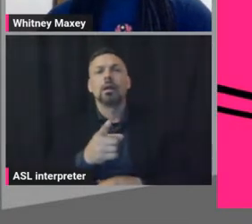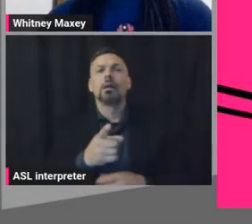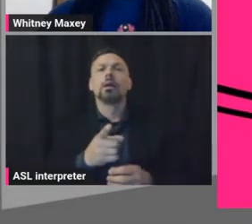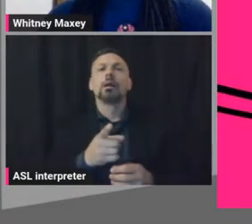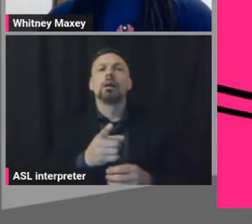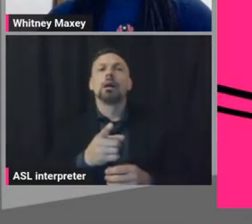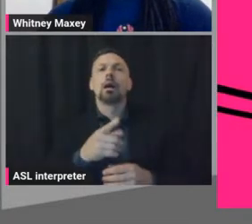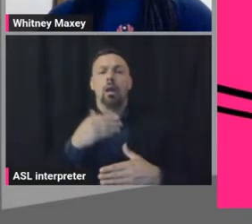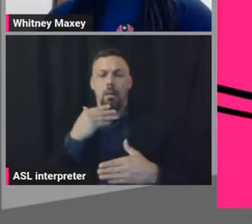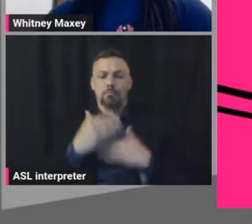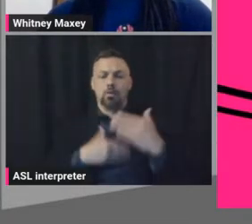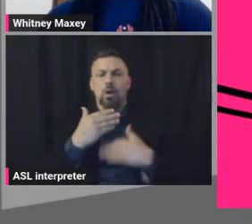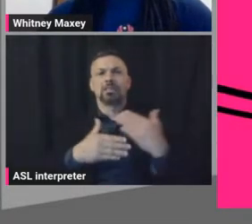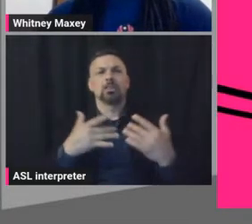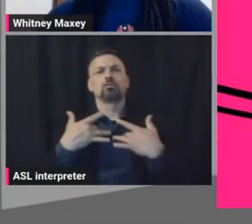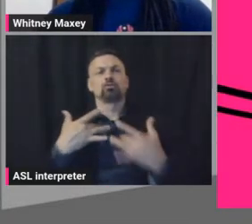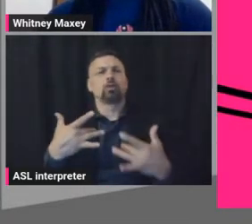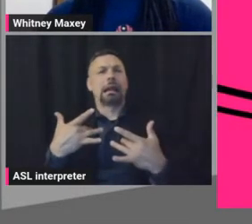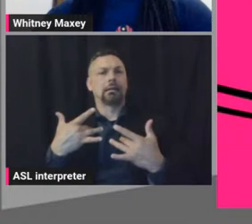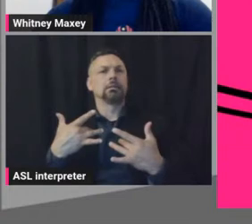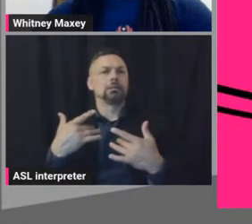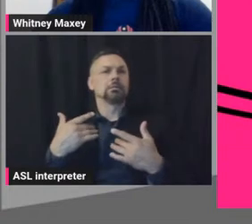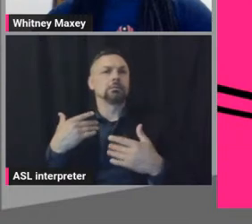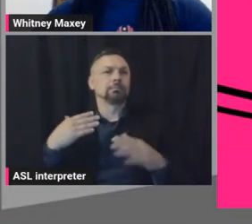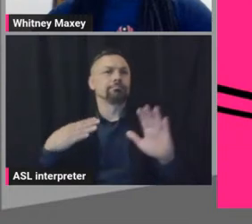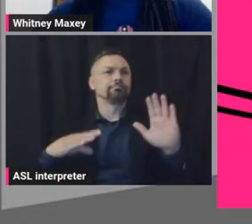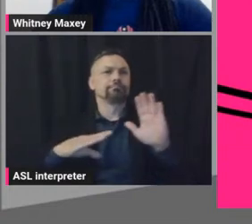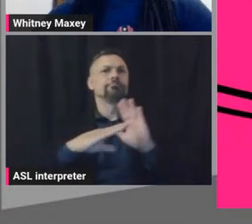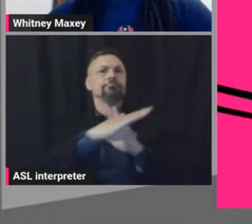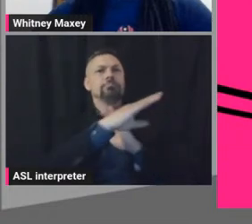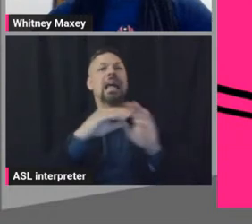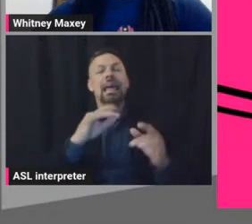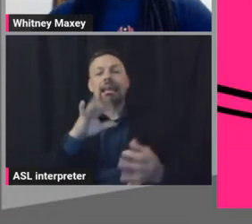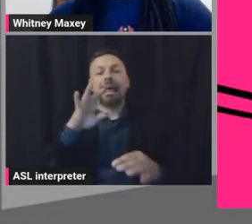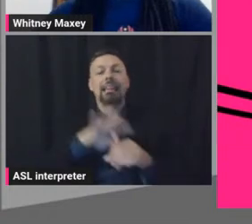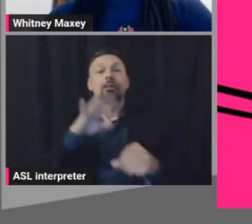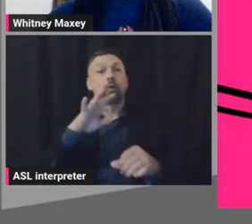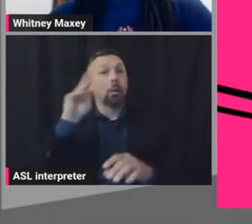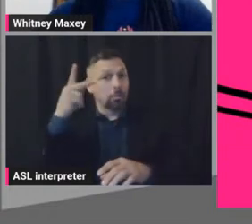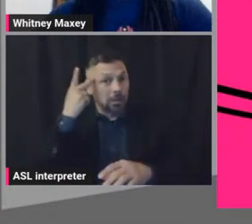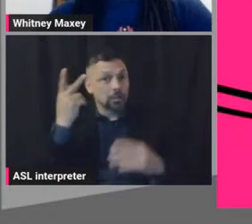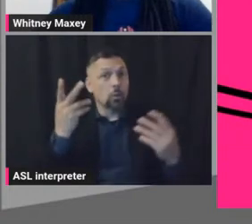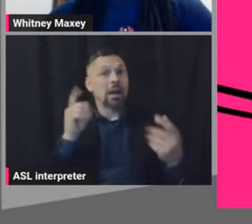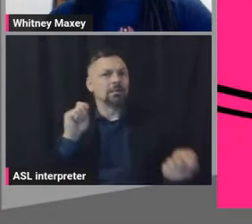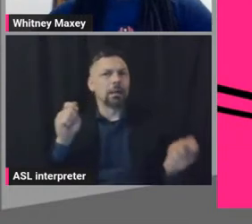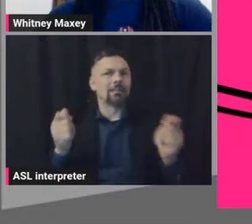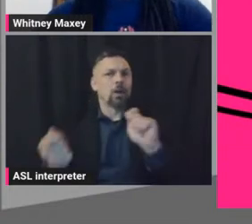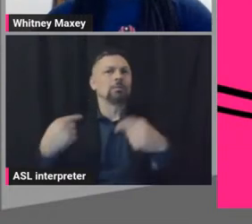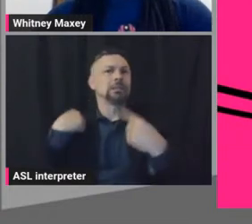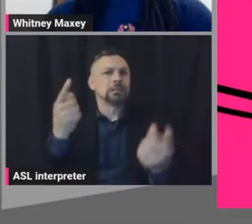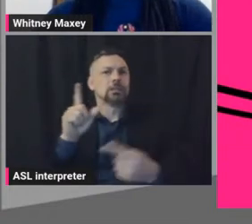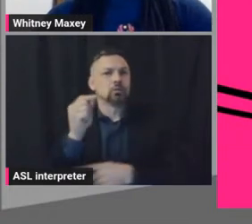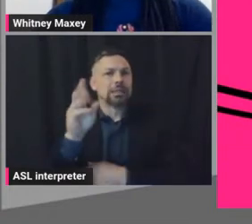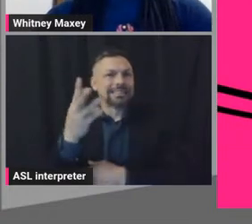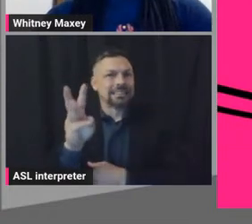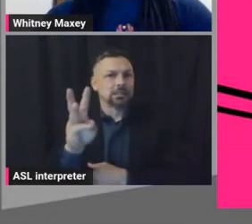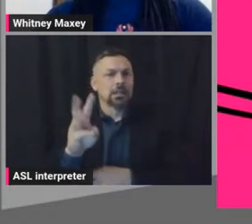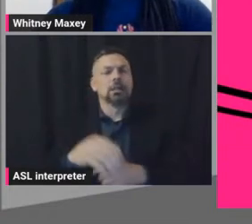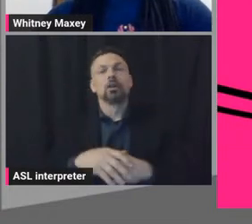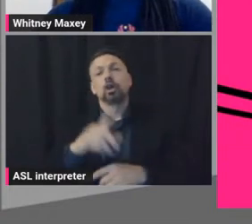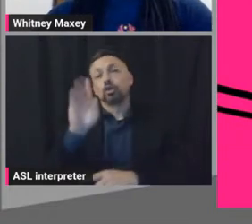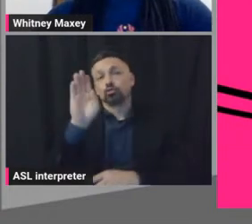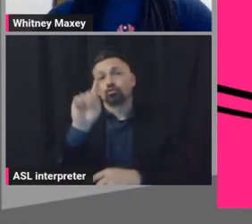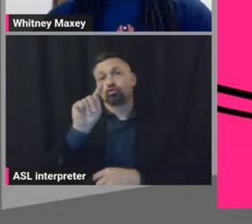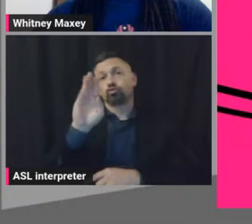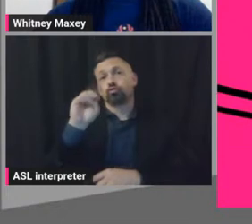A progressive trend in electoral politics has been evolving since 2016. Trump's